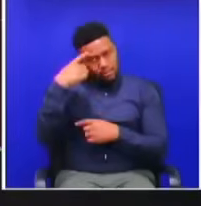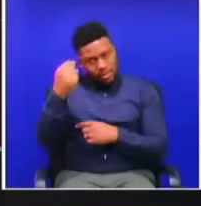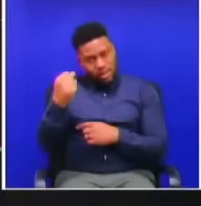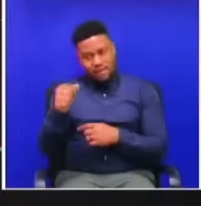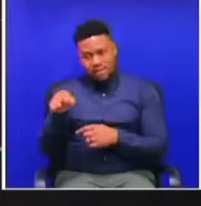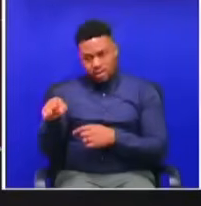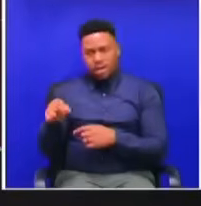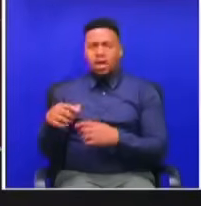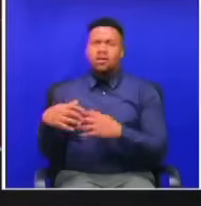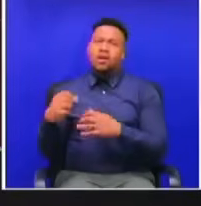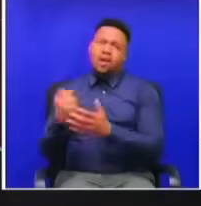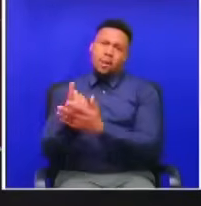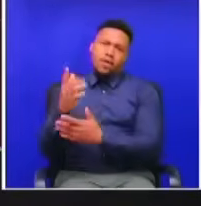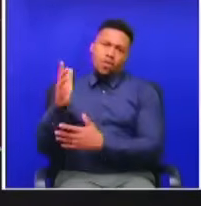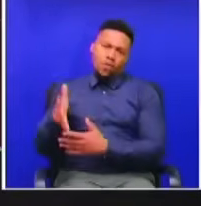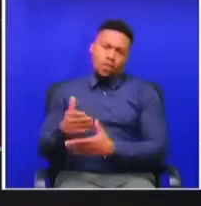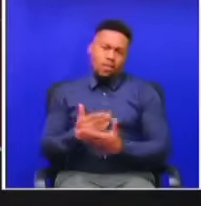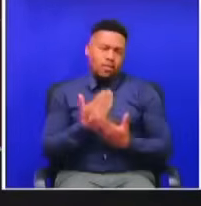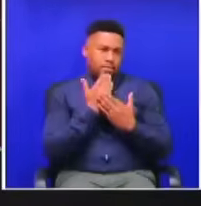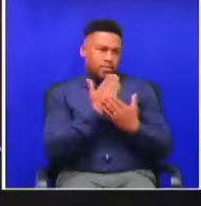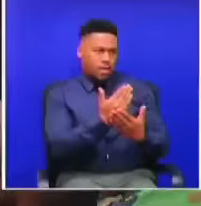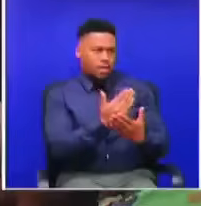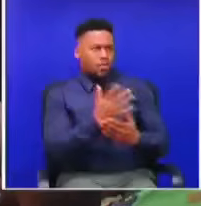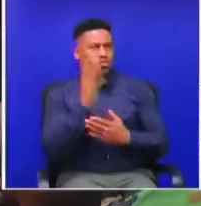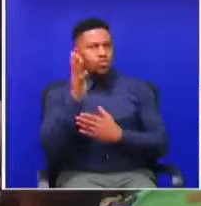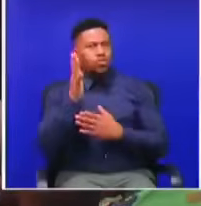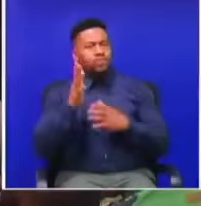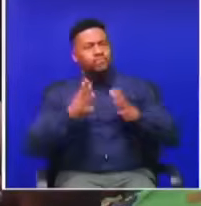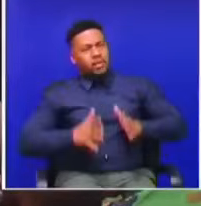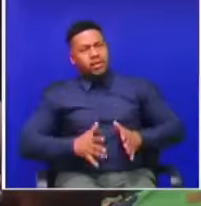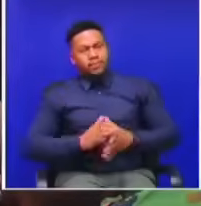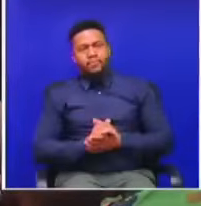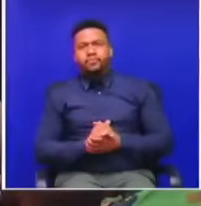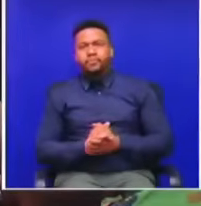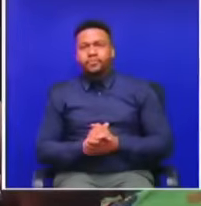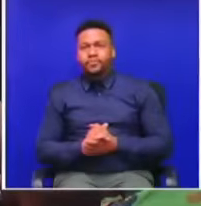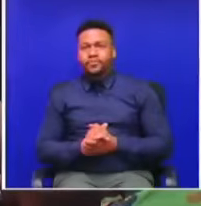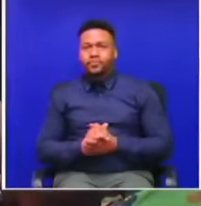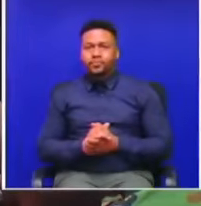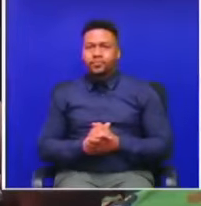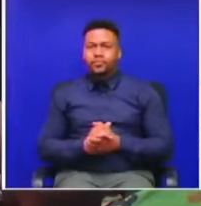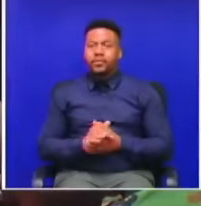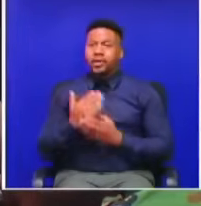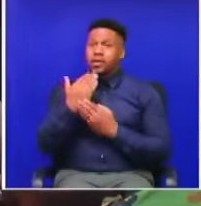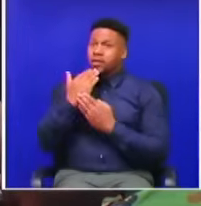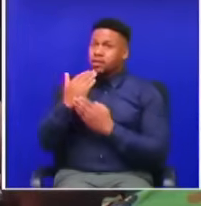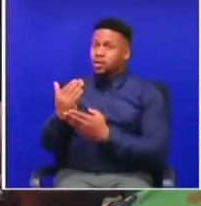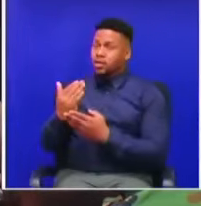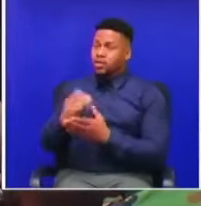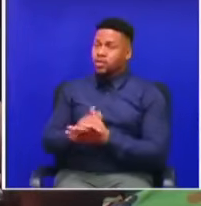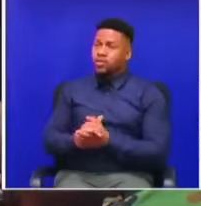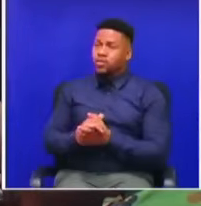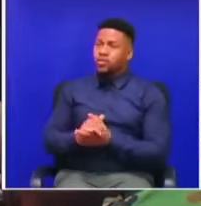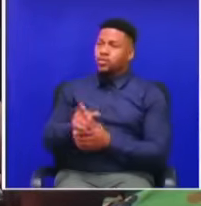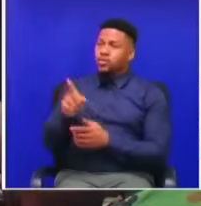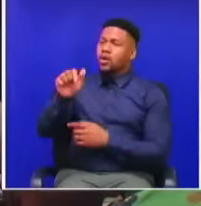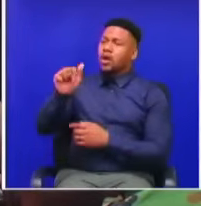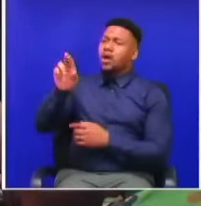you, Honorable Speaker. Thank you, President. Honorable Abrams.